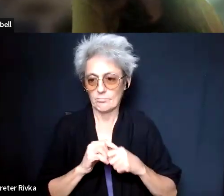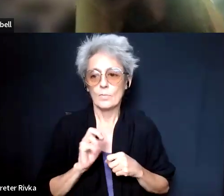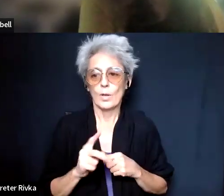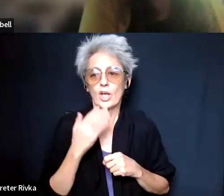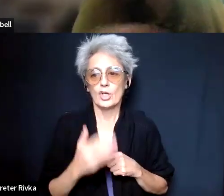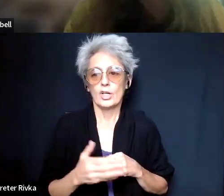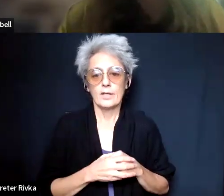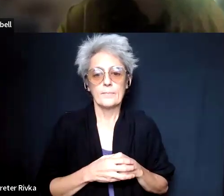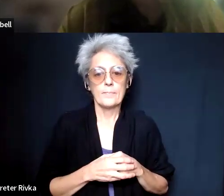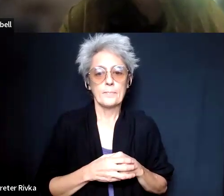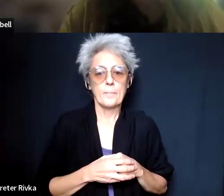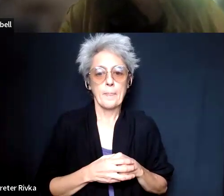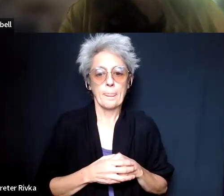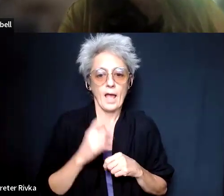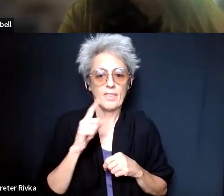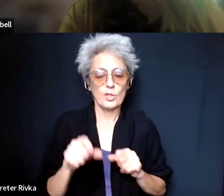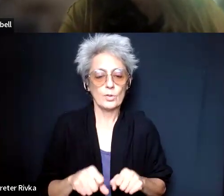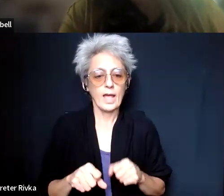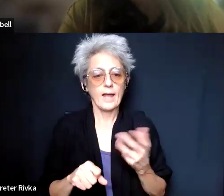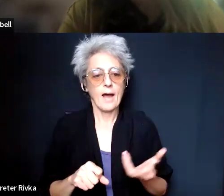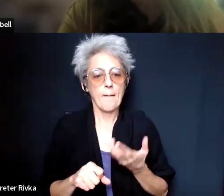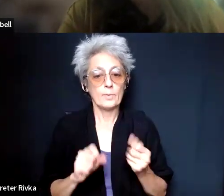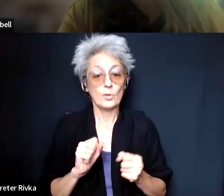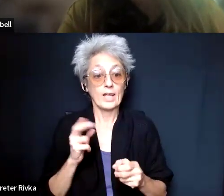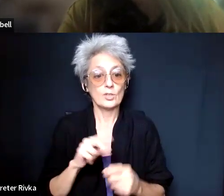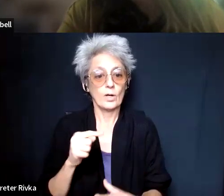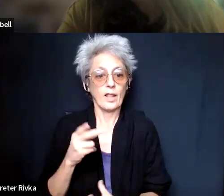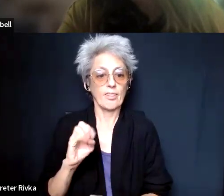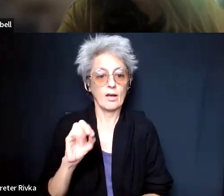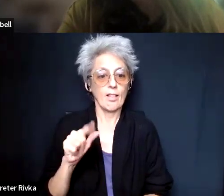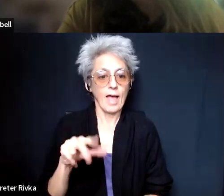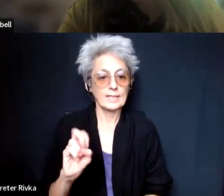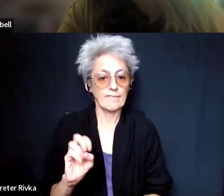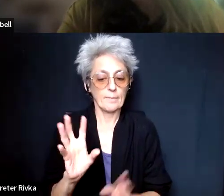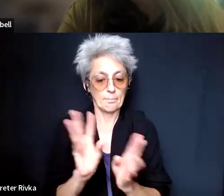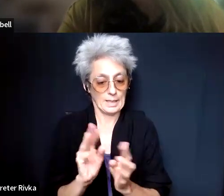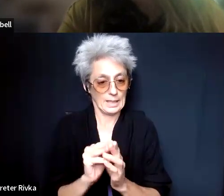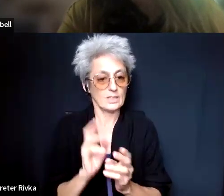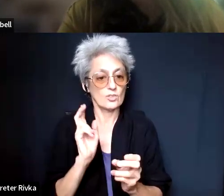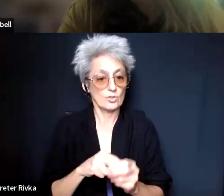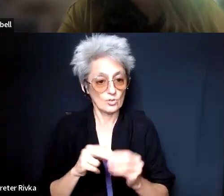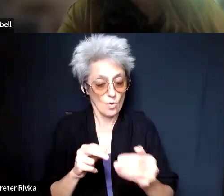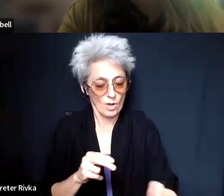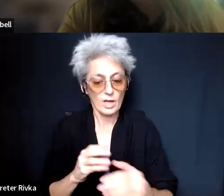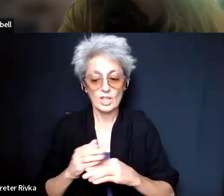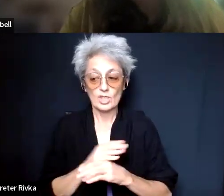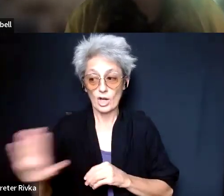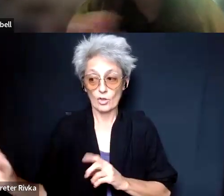then I think you can join the collective meetings, share your perspective. And if that doesn't work for